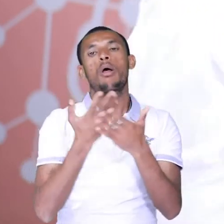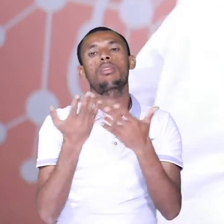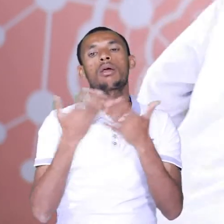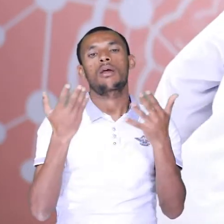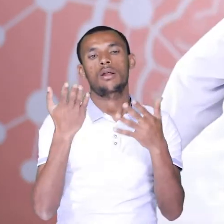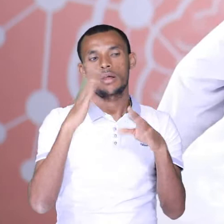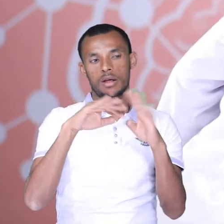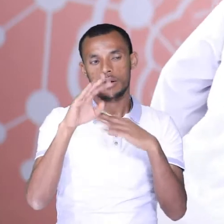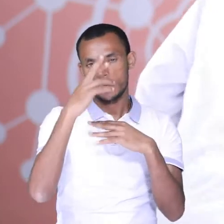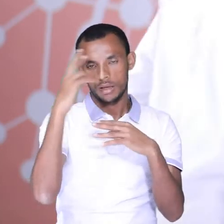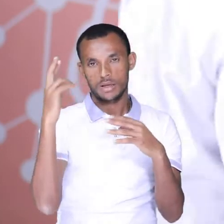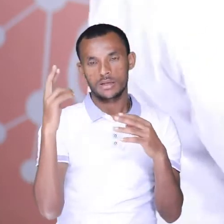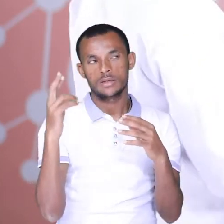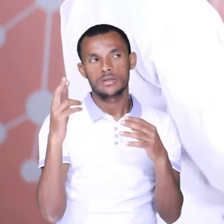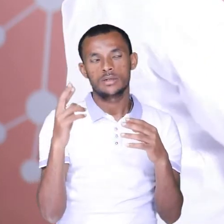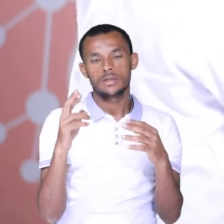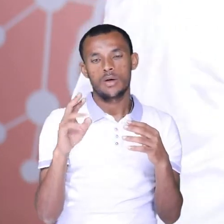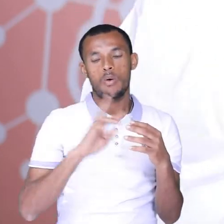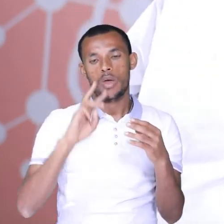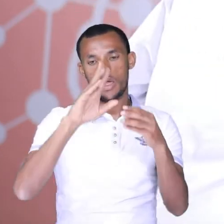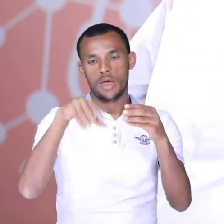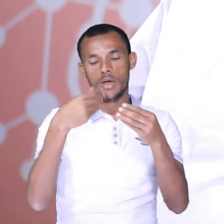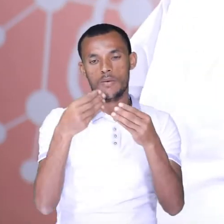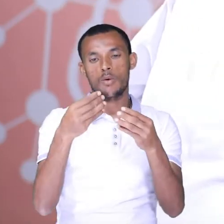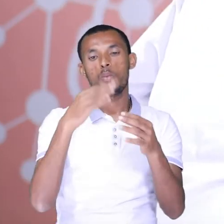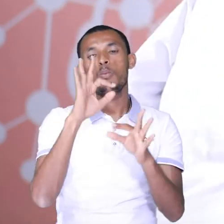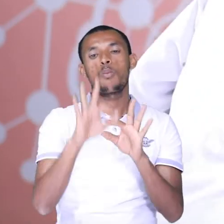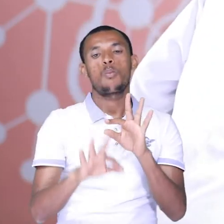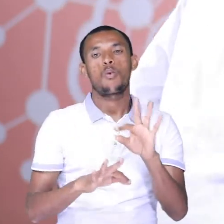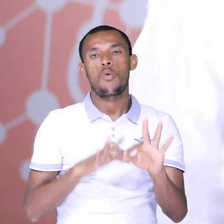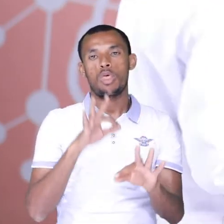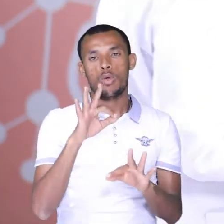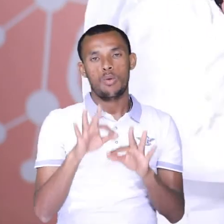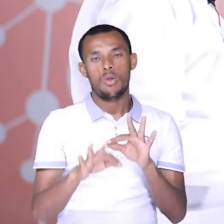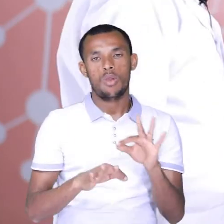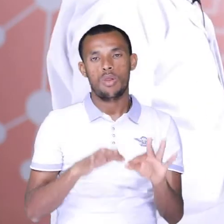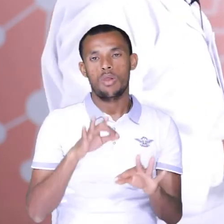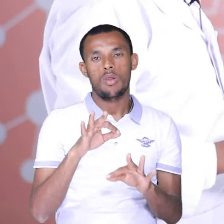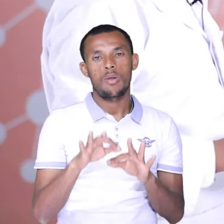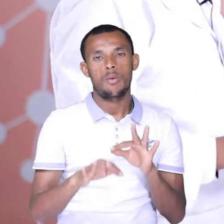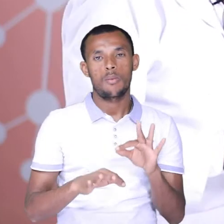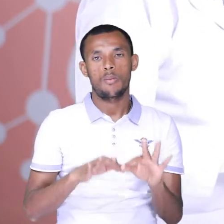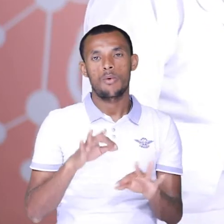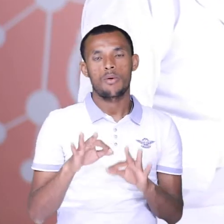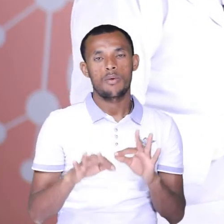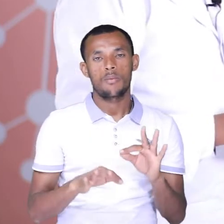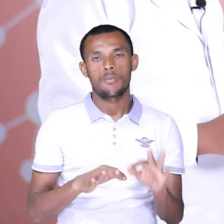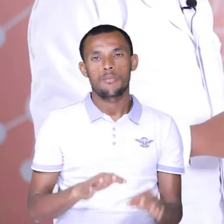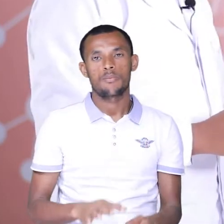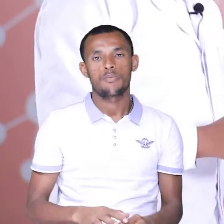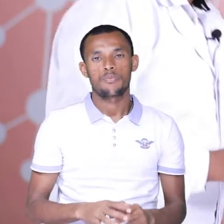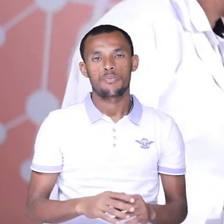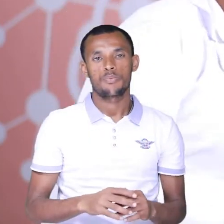In our case, we are given molecules. Particles is replaced by molecules.